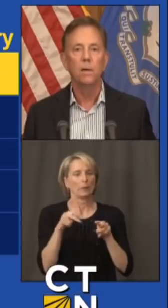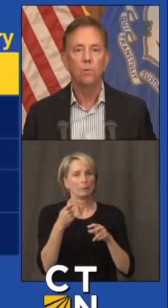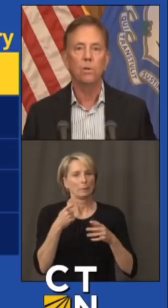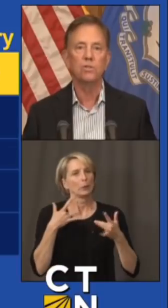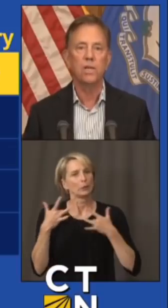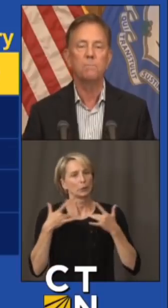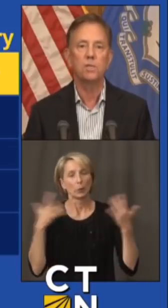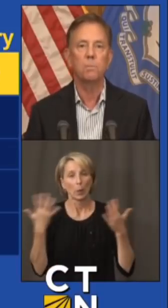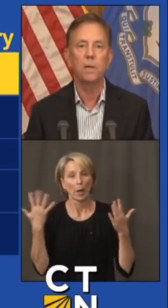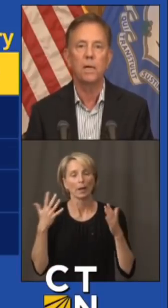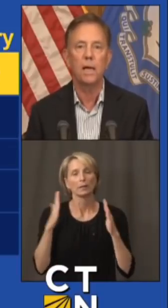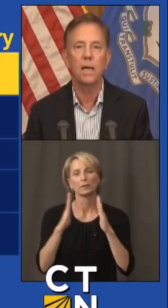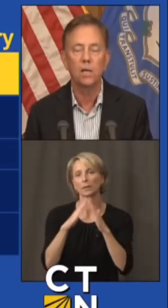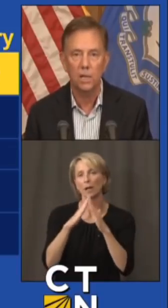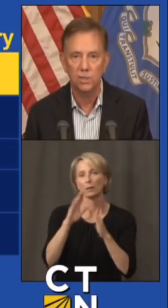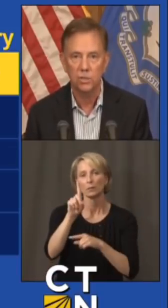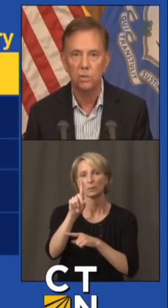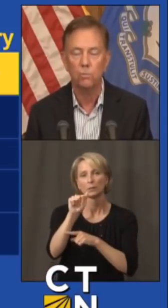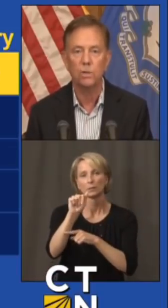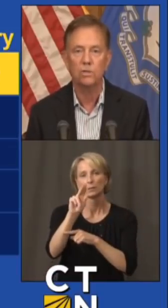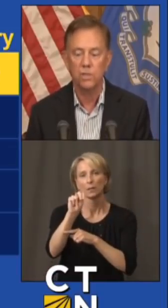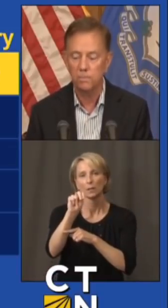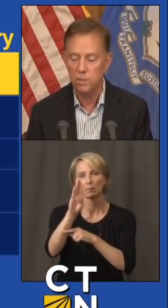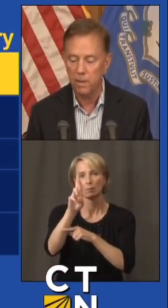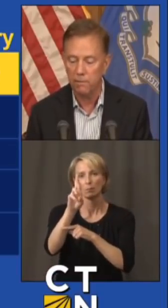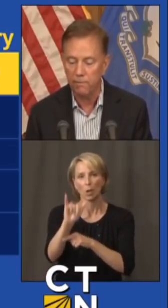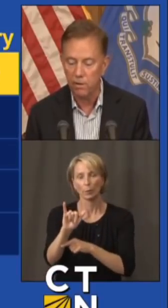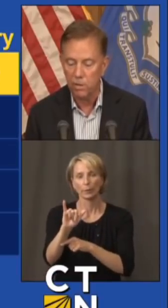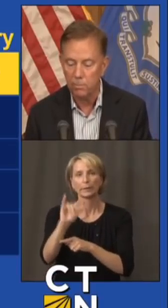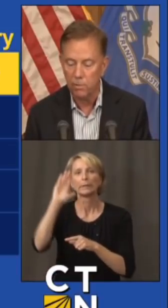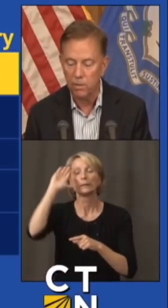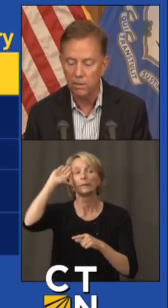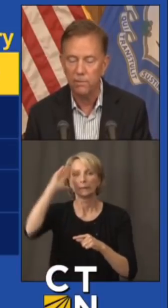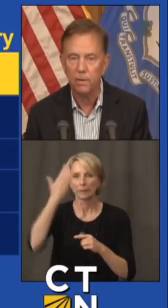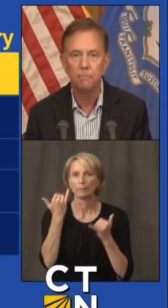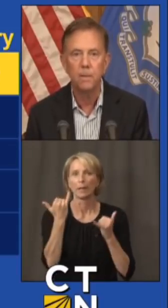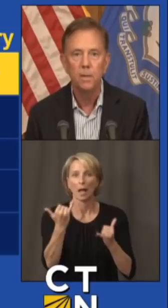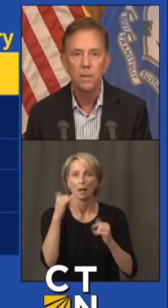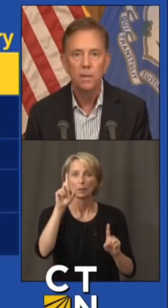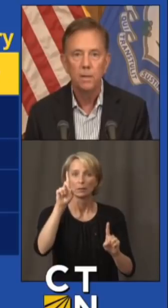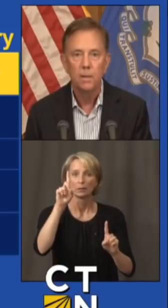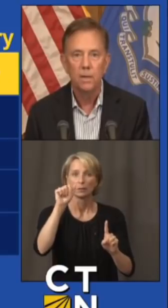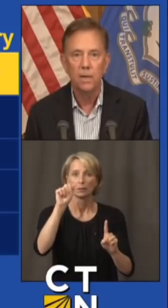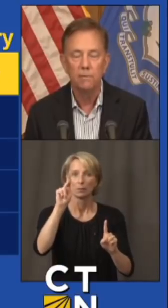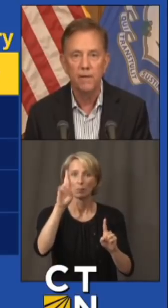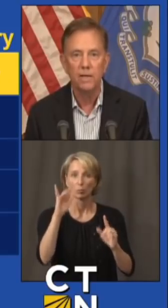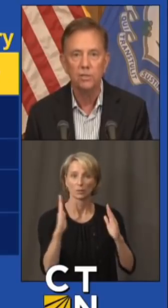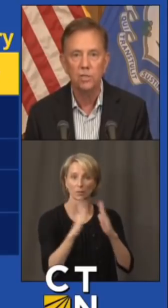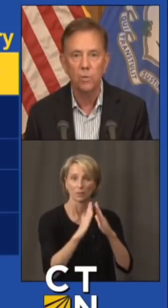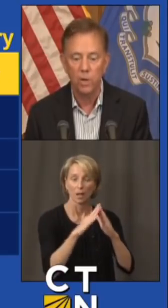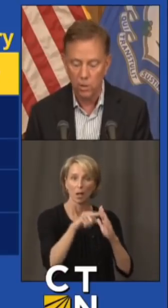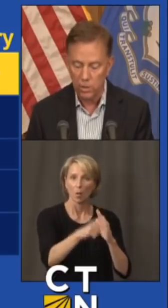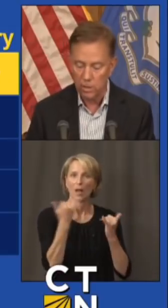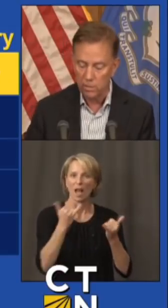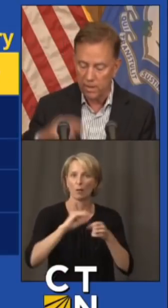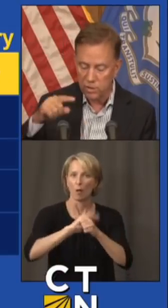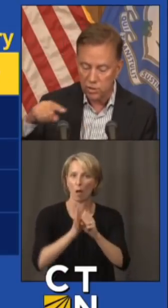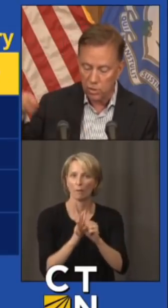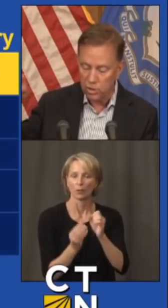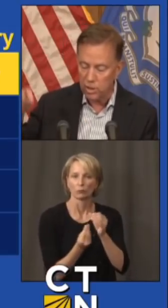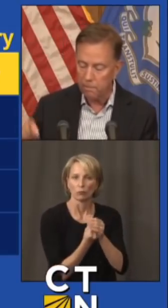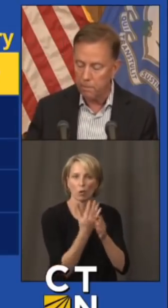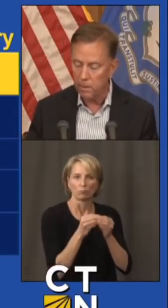Danbury, where there seems to be a cluster, where there seems to be a fair number of infections going on there.